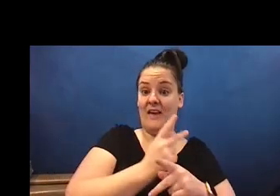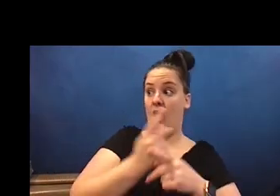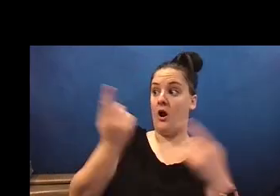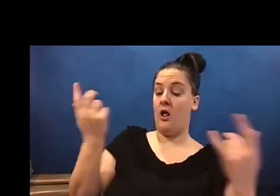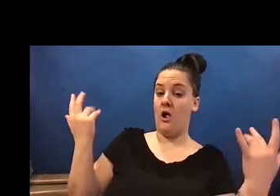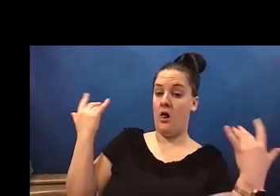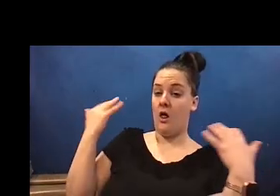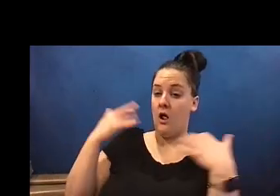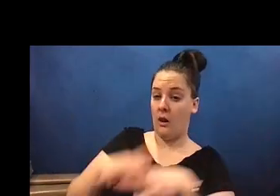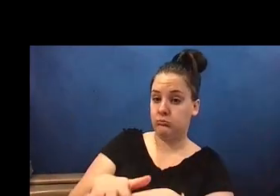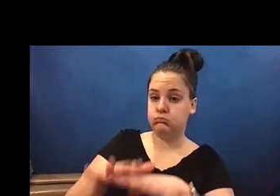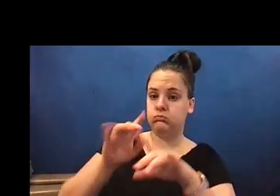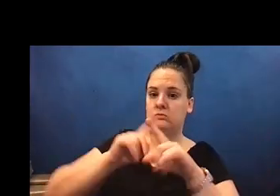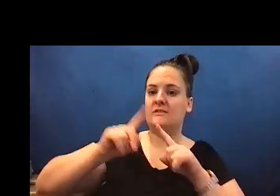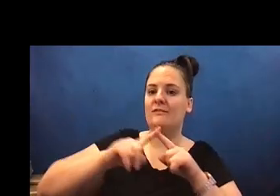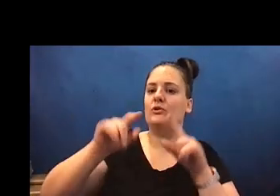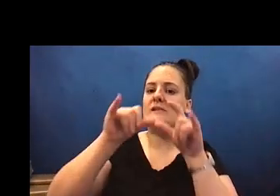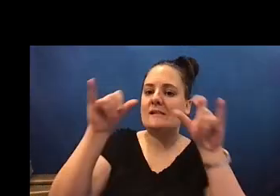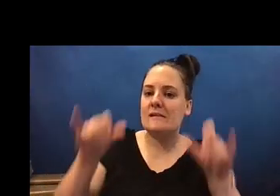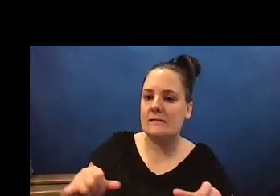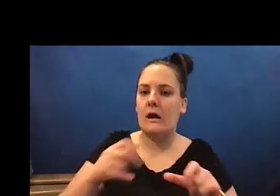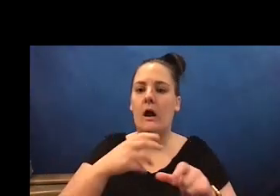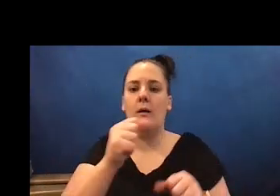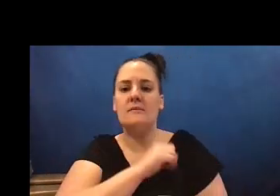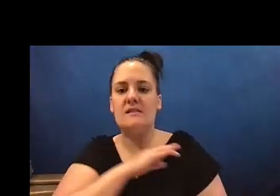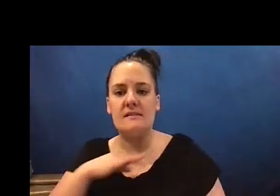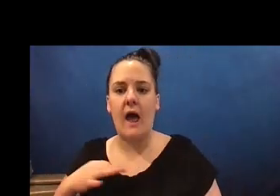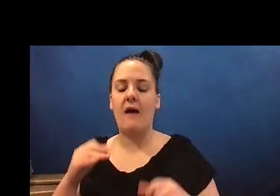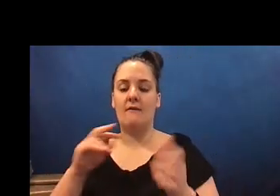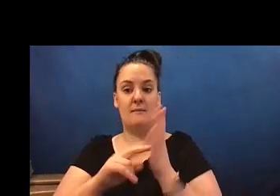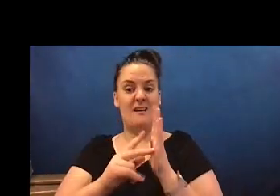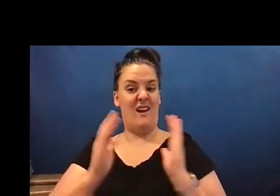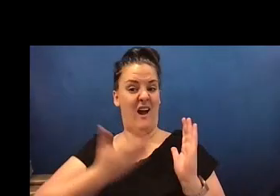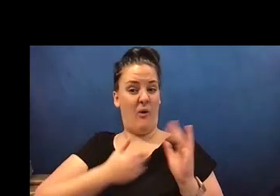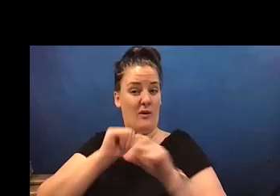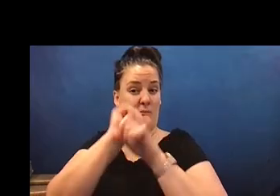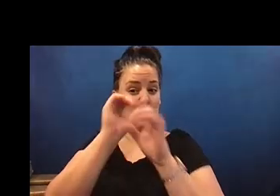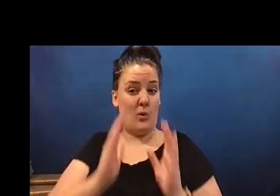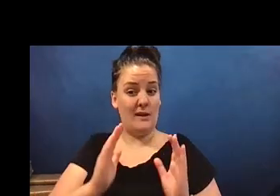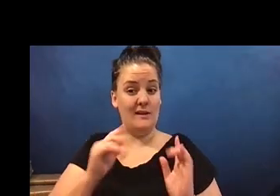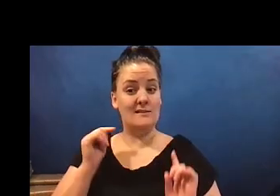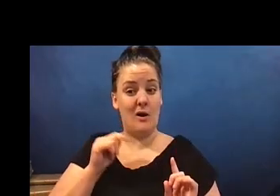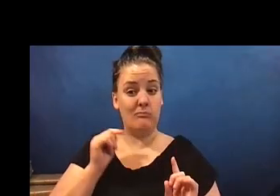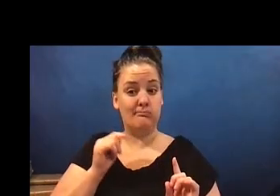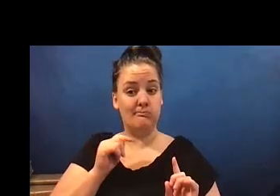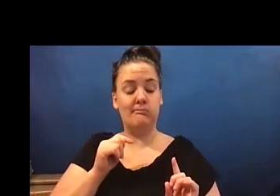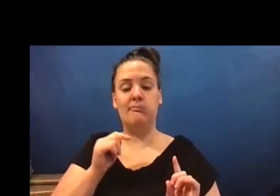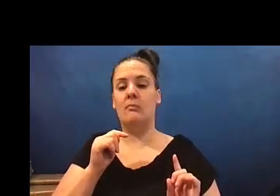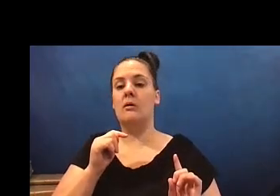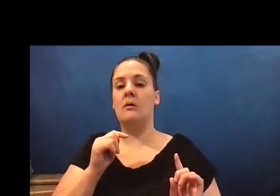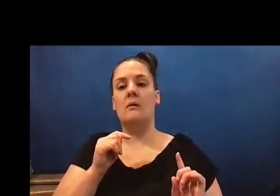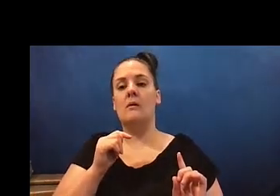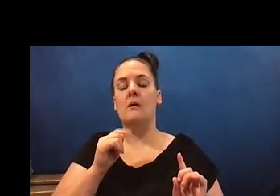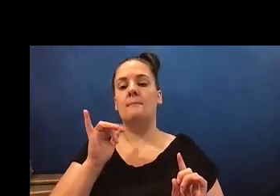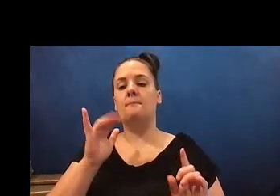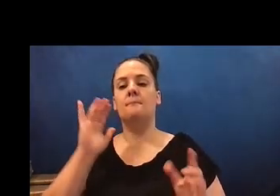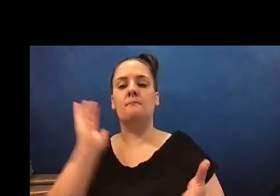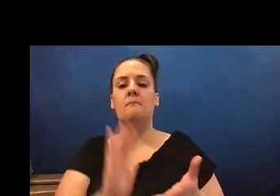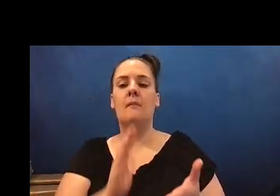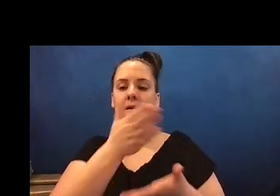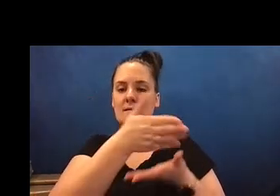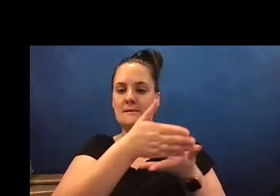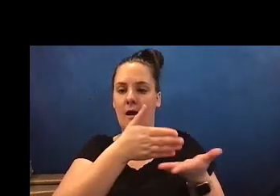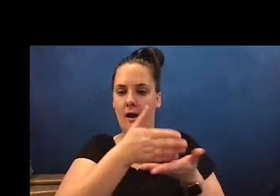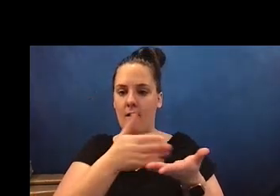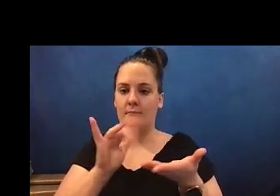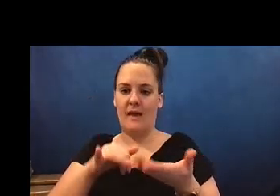the physicians and all the other clinical staff are our employees takes out some of the profit motive that you